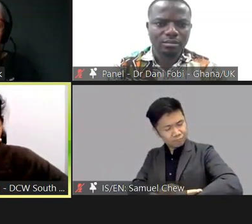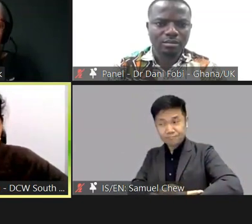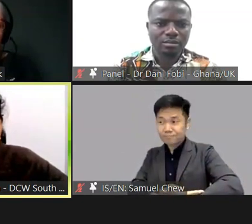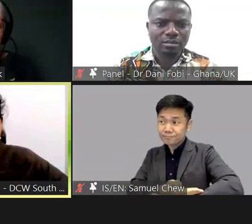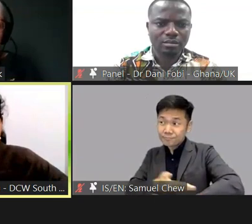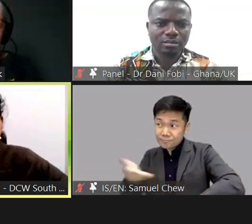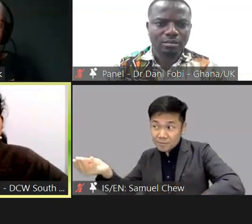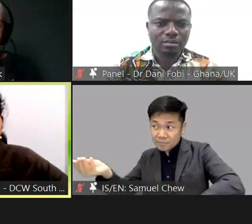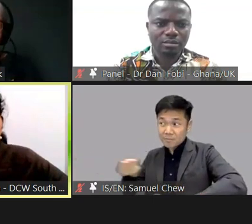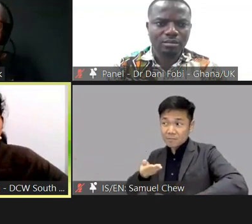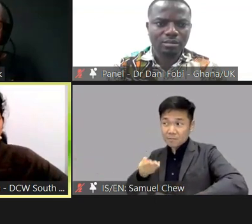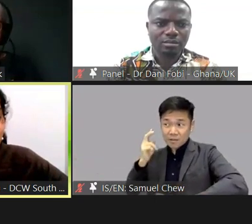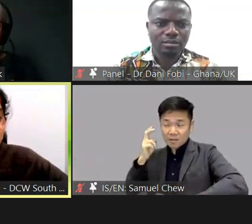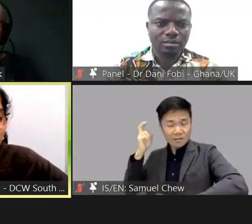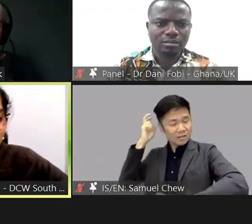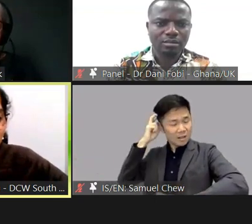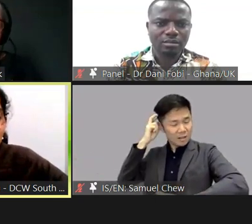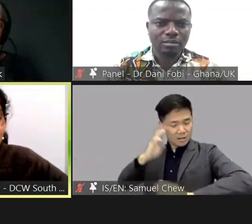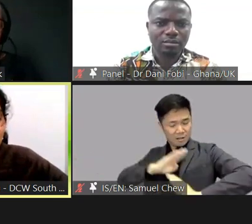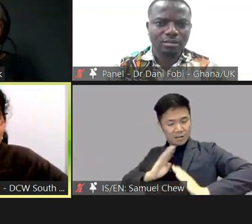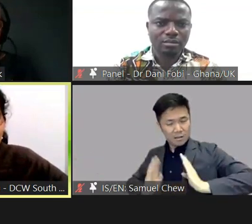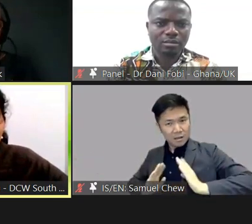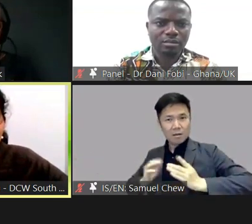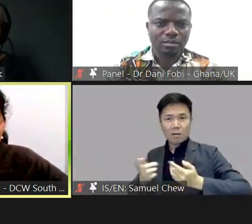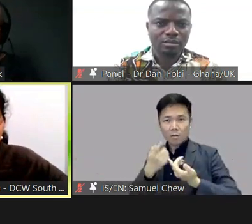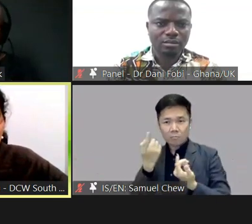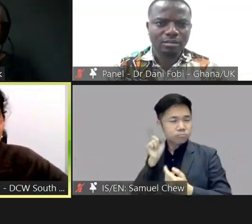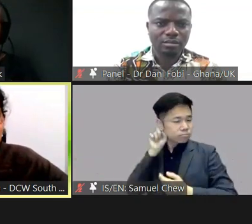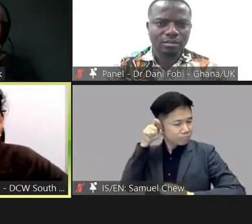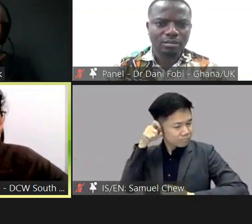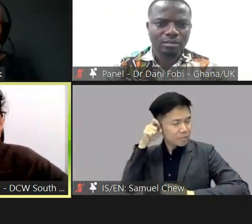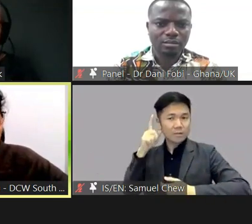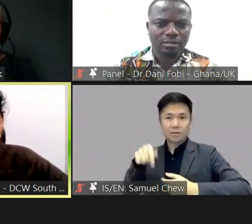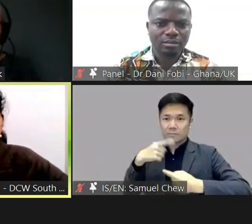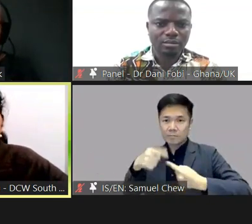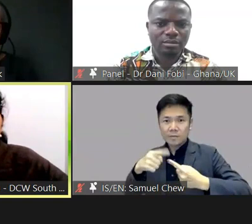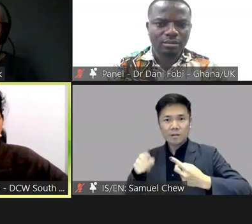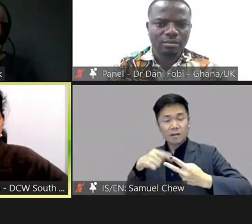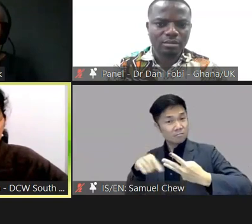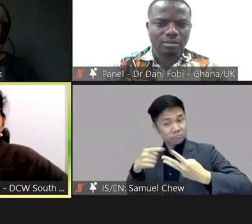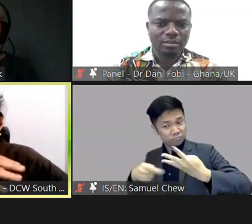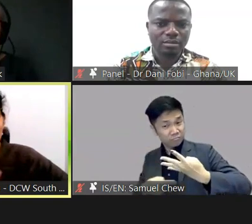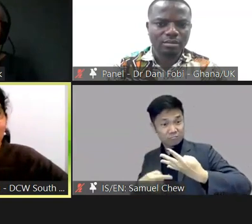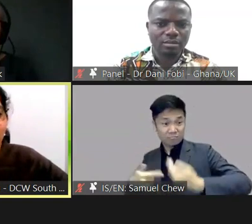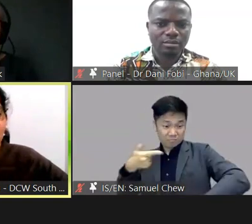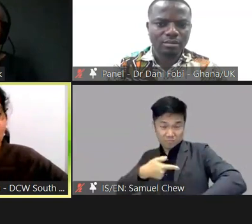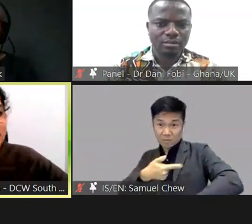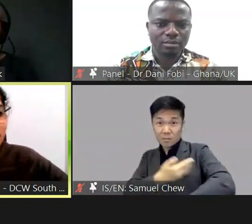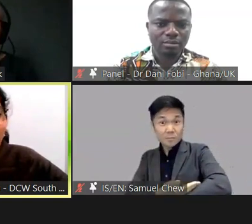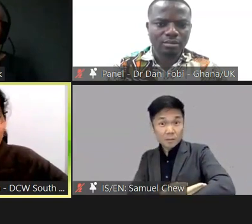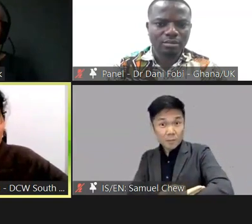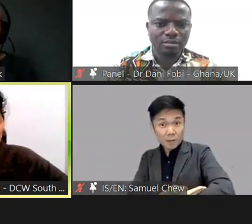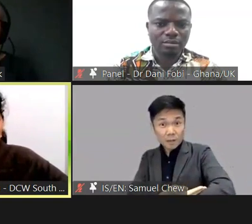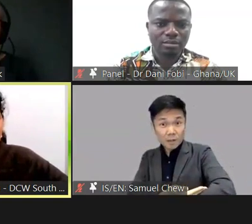right diagnosis and the right devices that are useful for the child is given, that time is